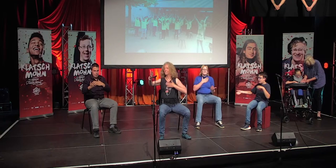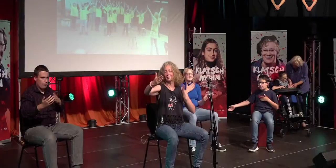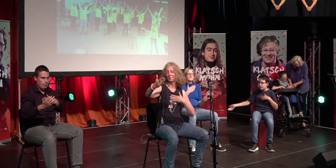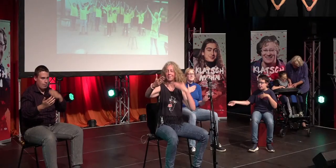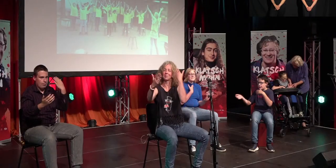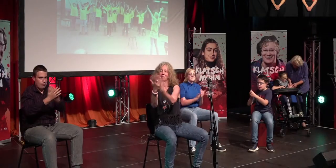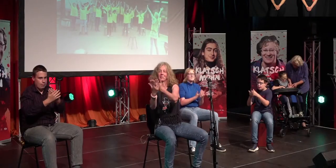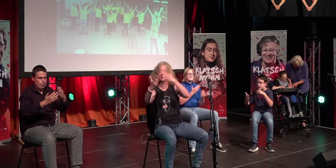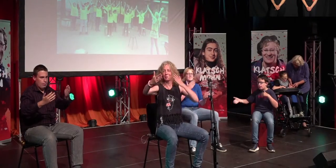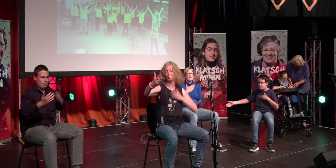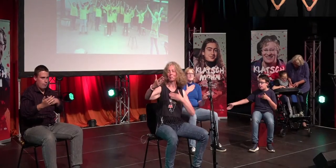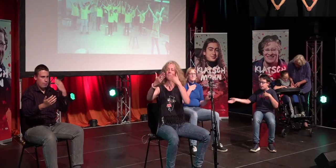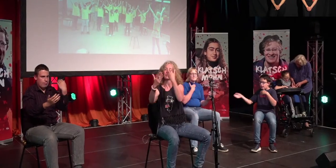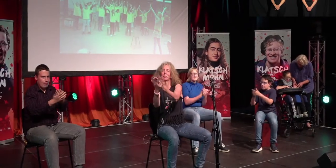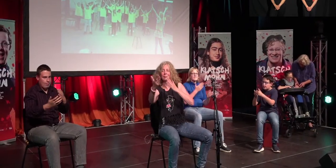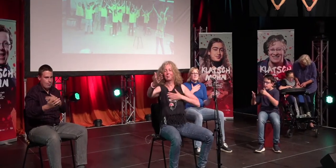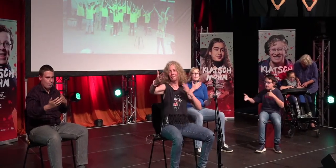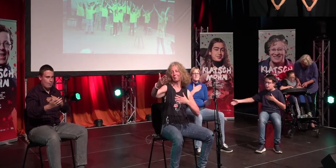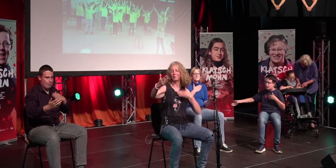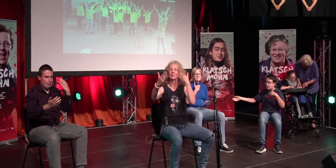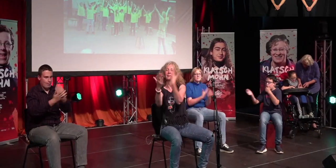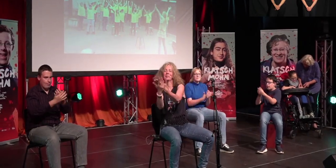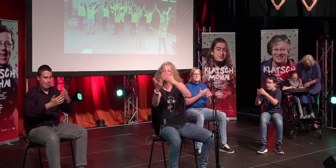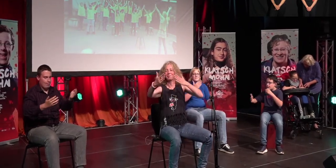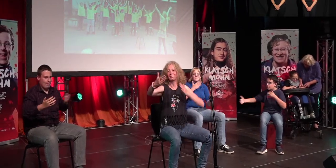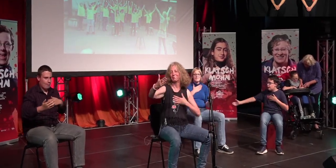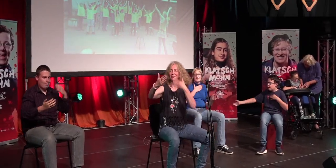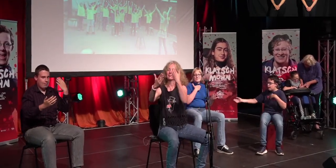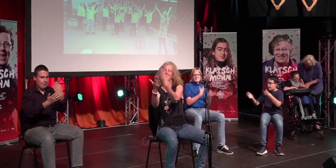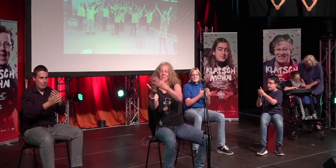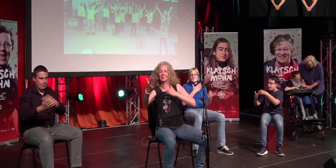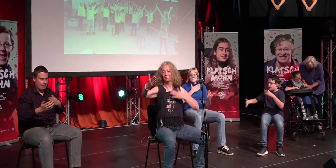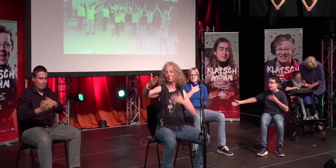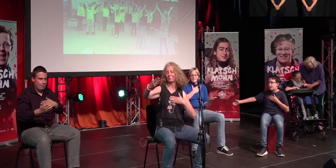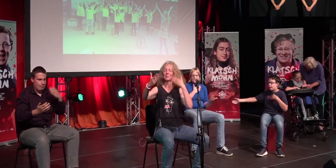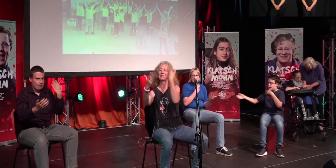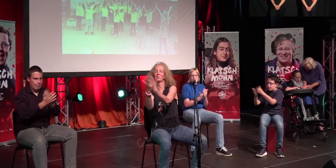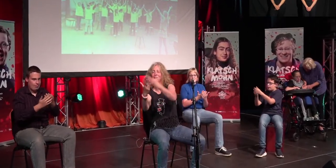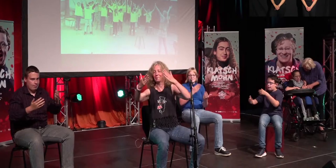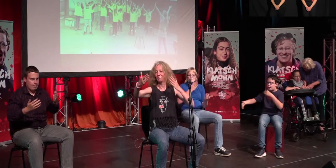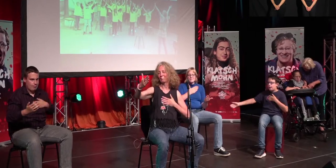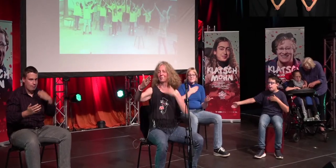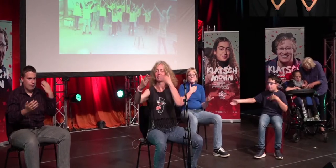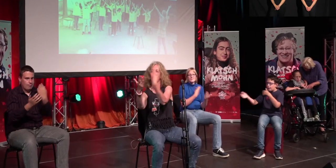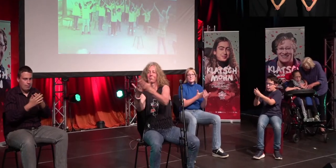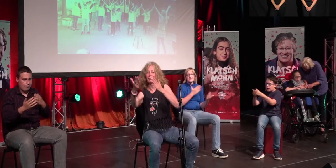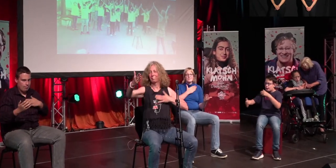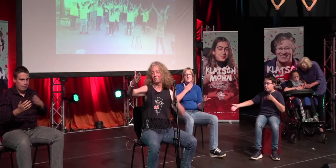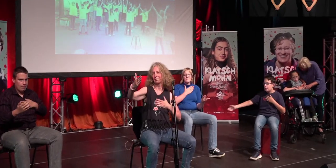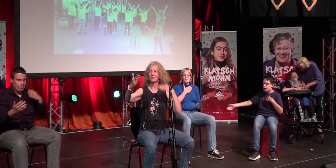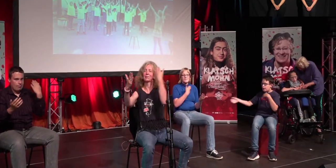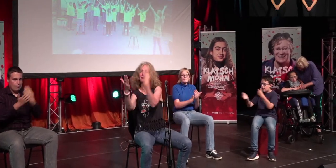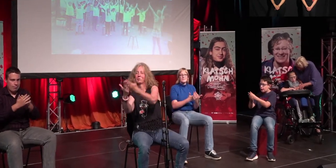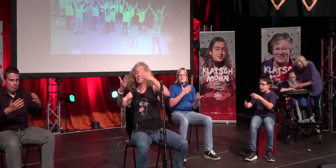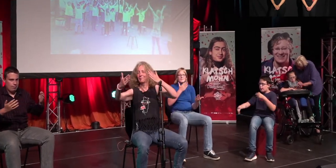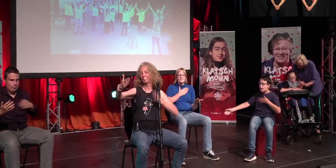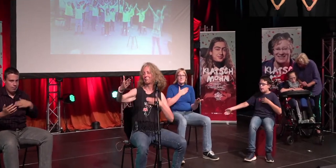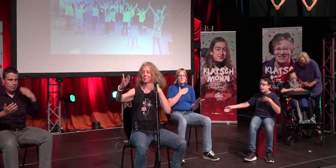won't forget to find them. Cause I've got memories and travel like gypsies in the night.